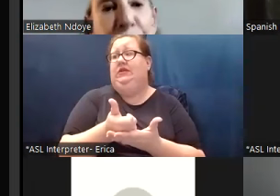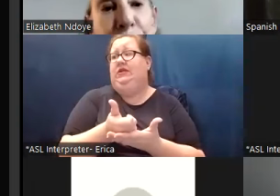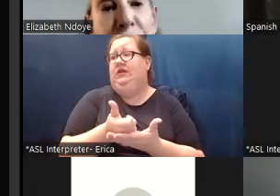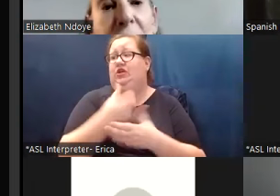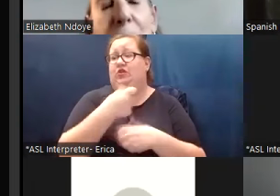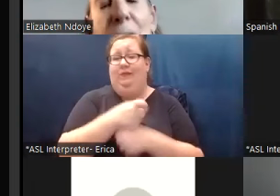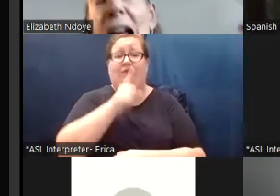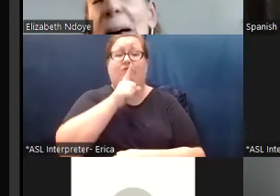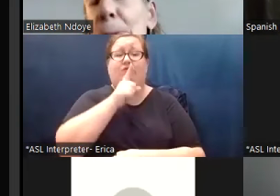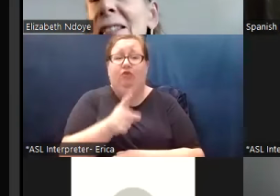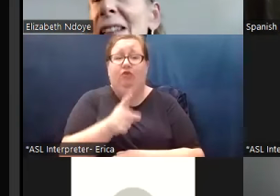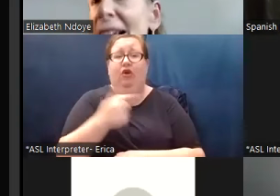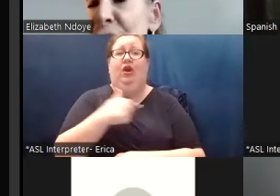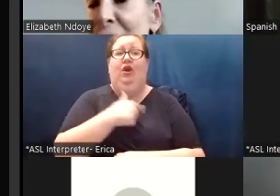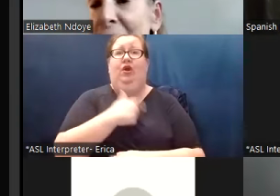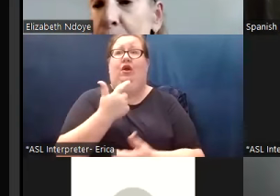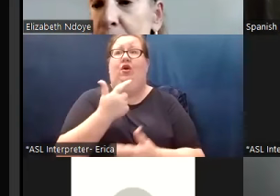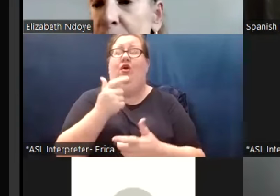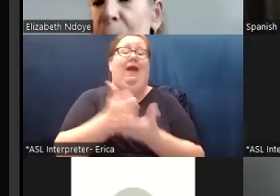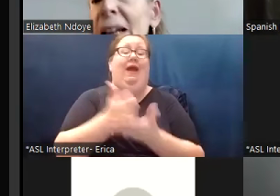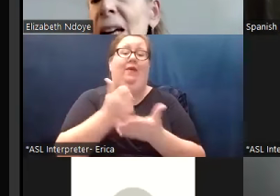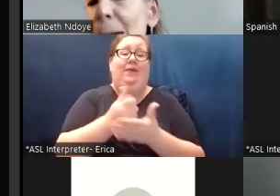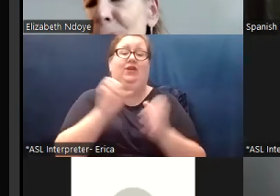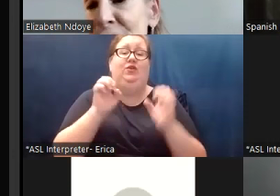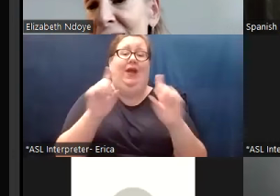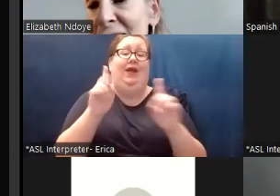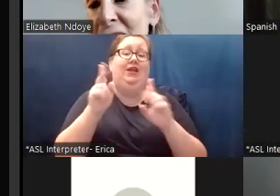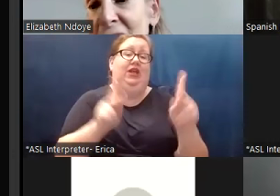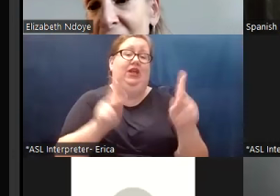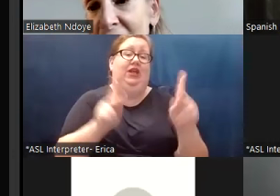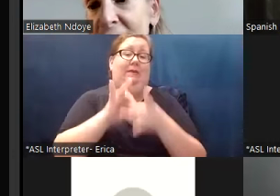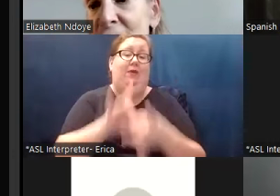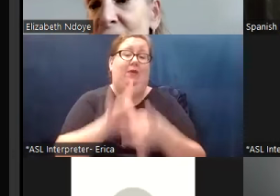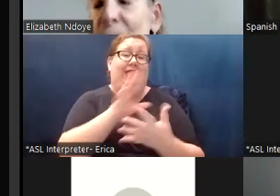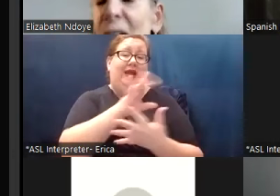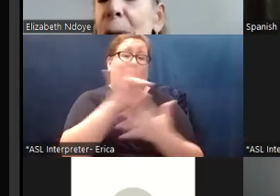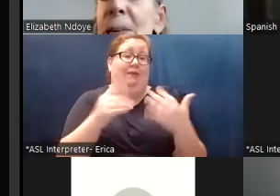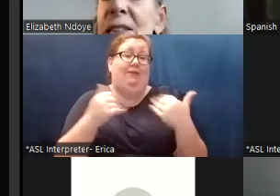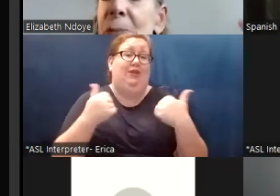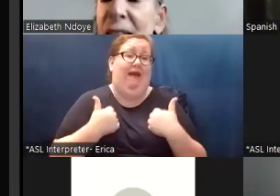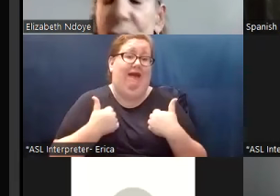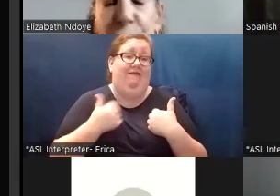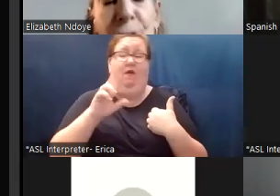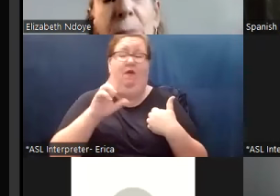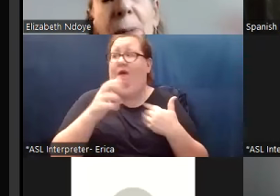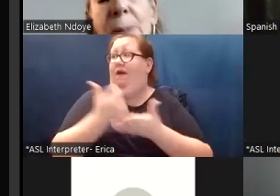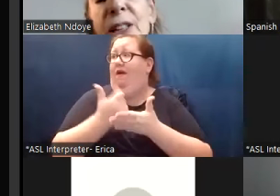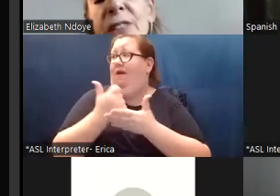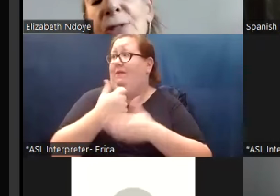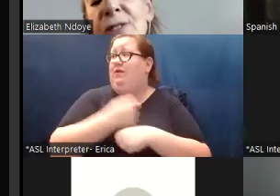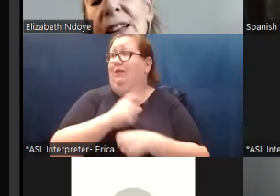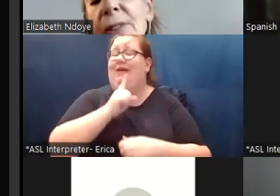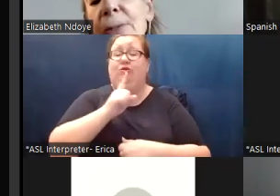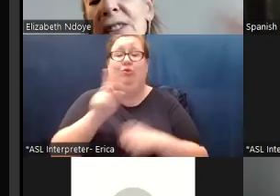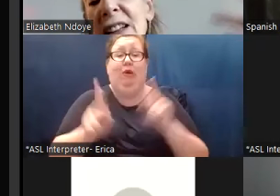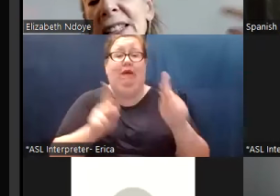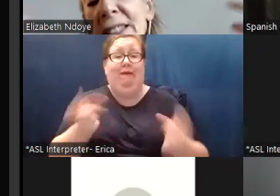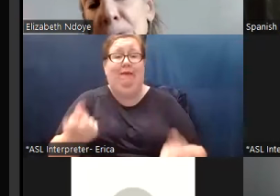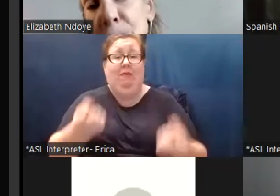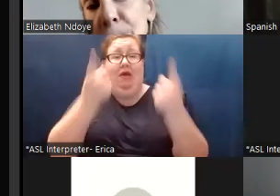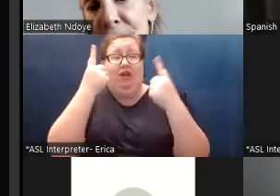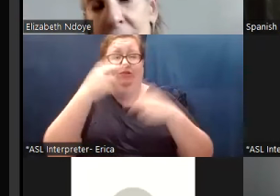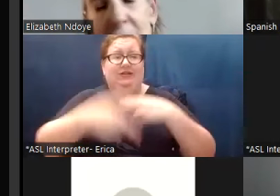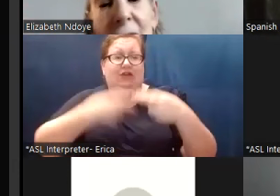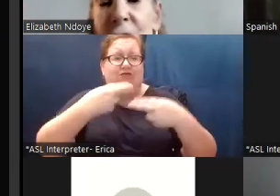make sure or helping to educate people about options that they have, or helping to make sure that people understand the